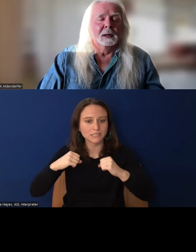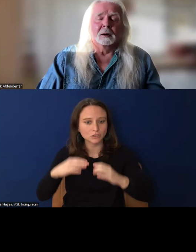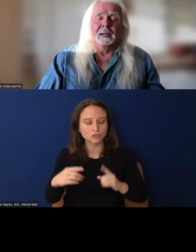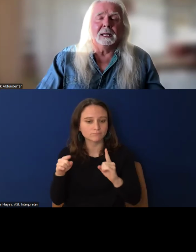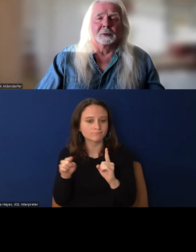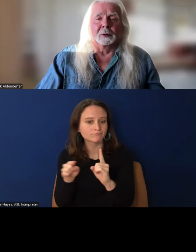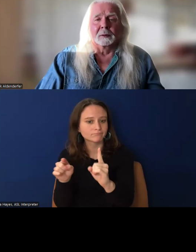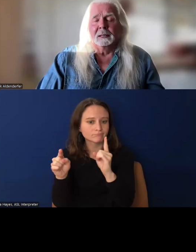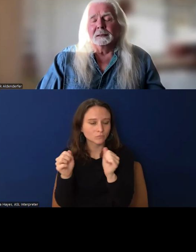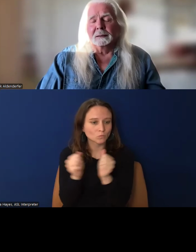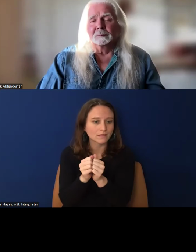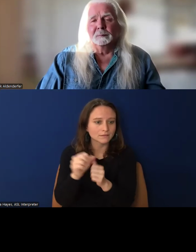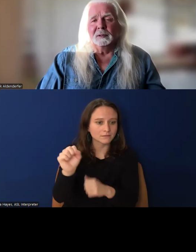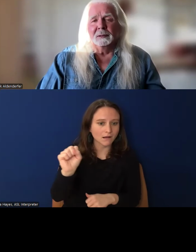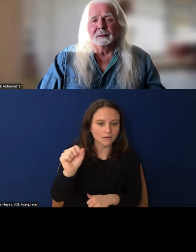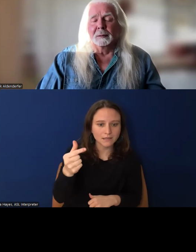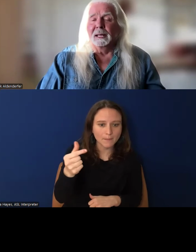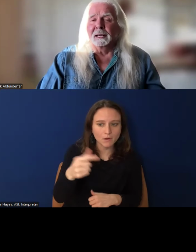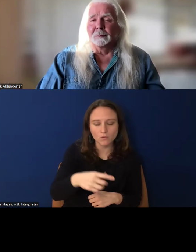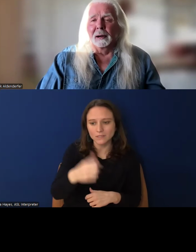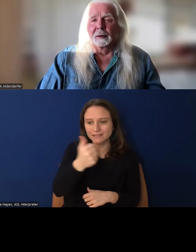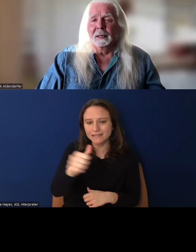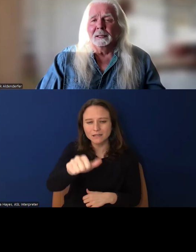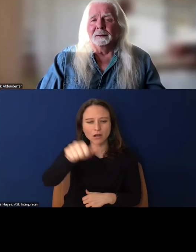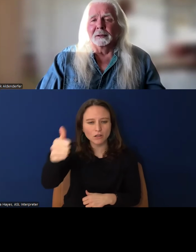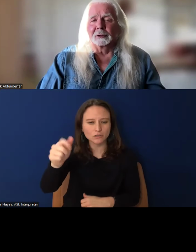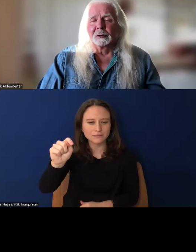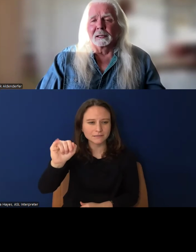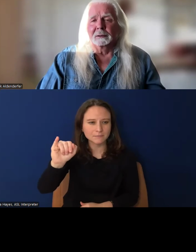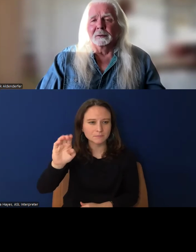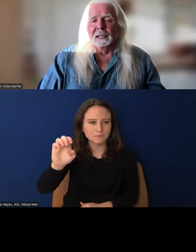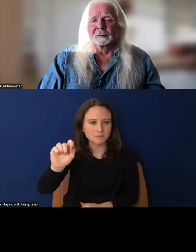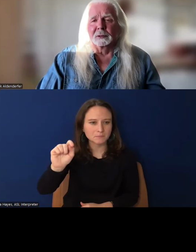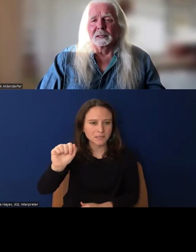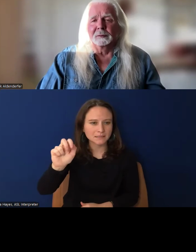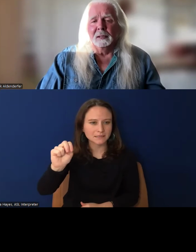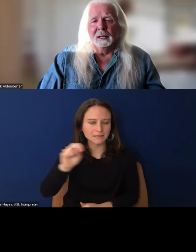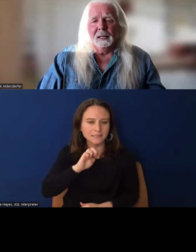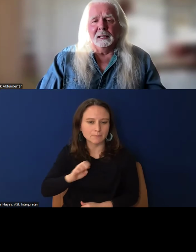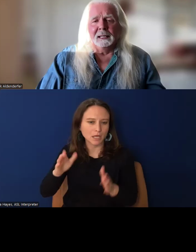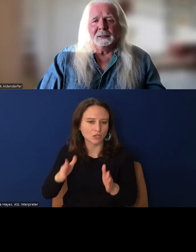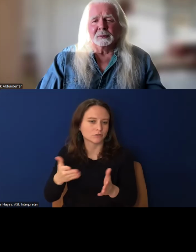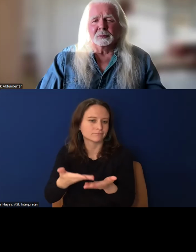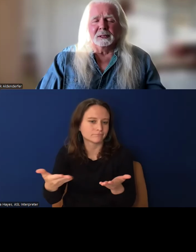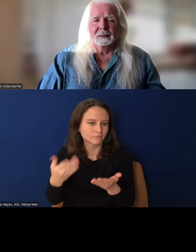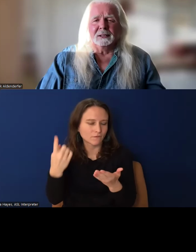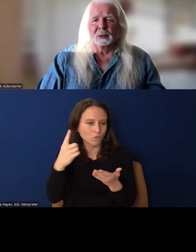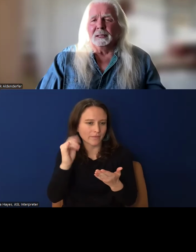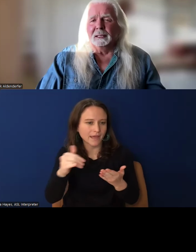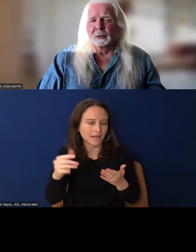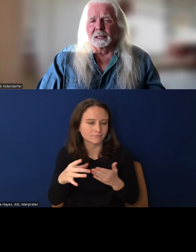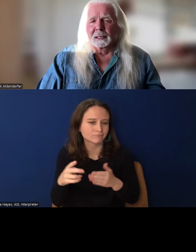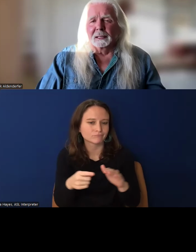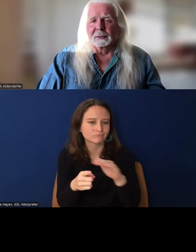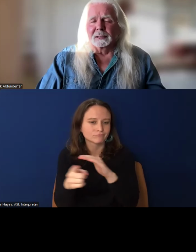Gampo or any other Tibetan empire in their trek to the afterlife? And the answer is, well, it's